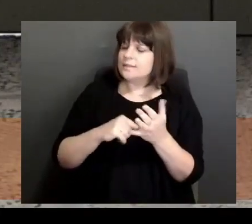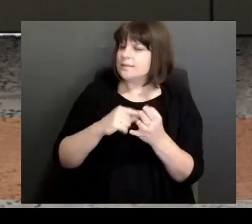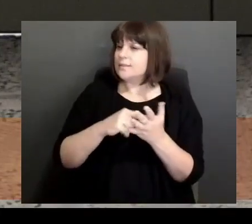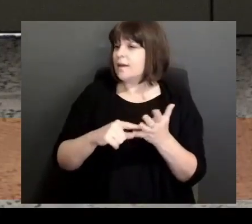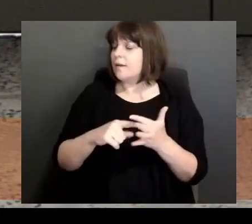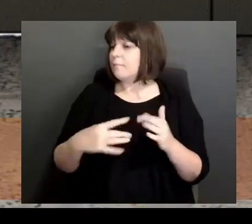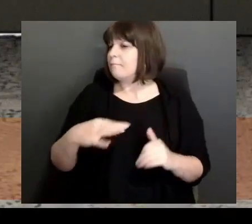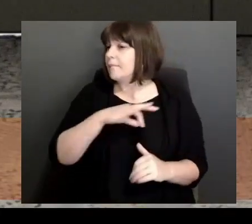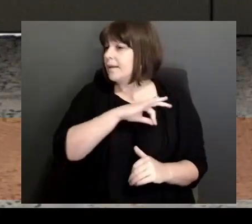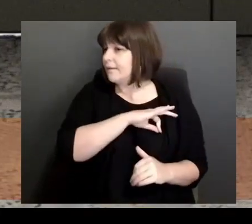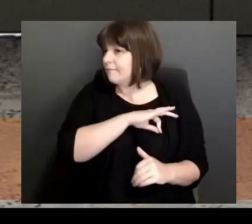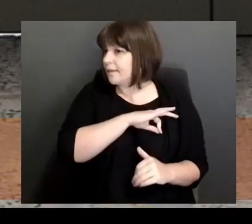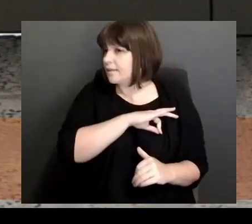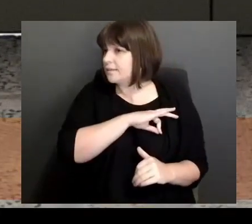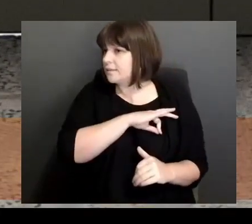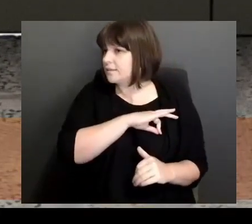from,